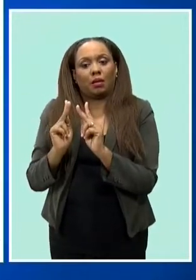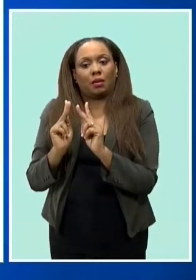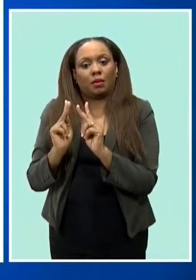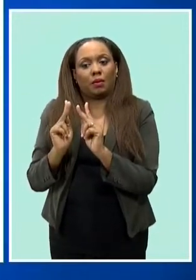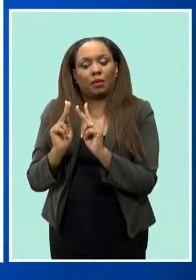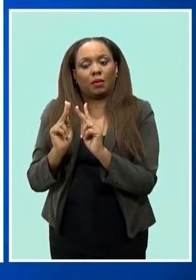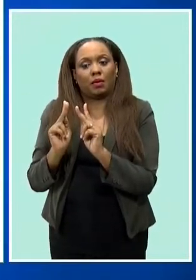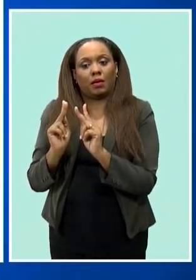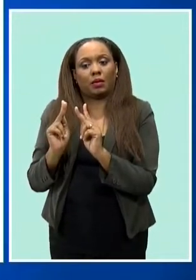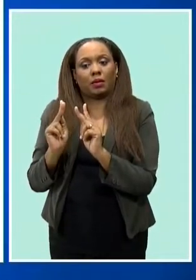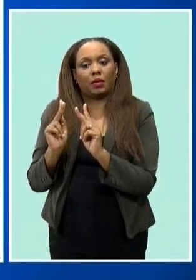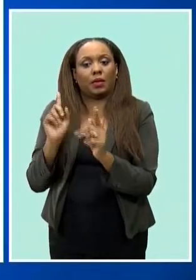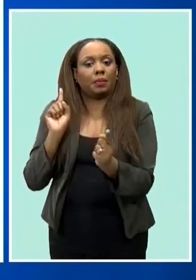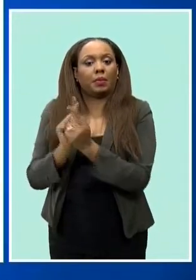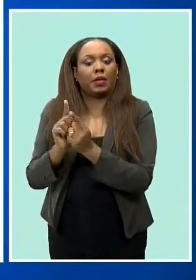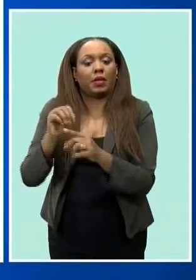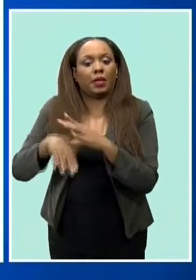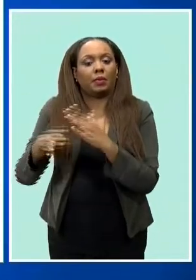in prison,